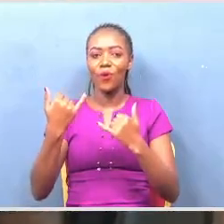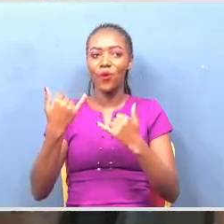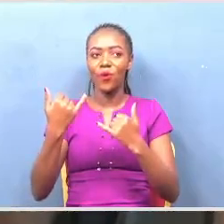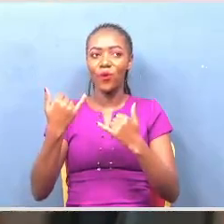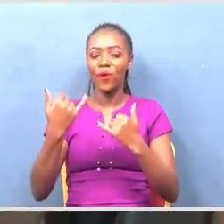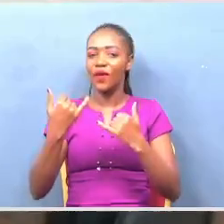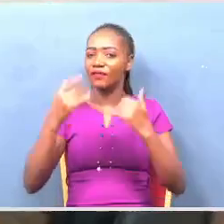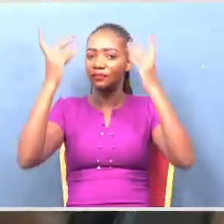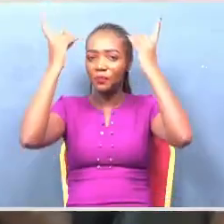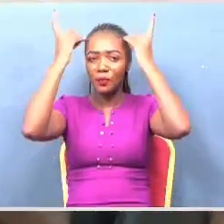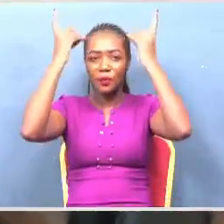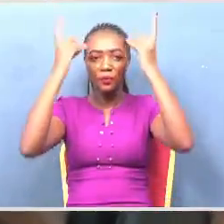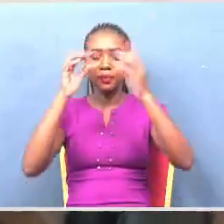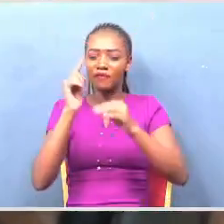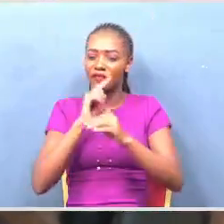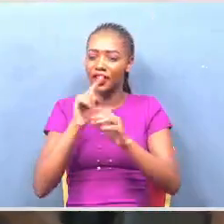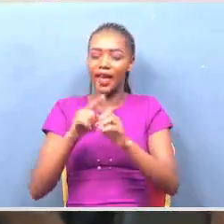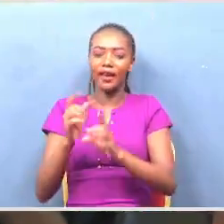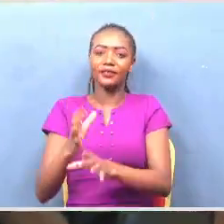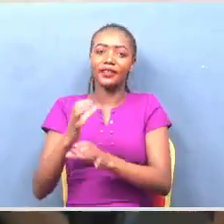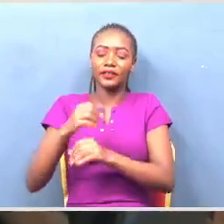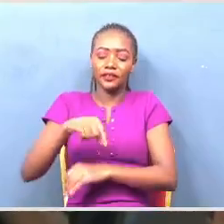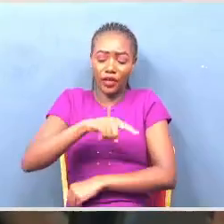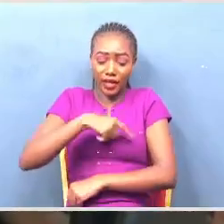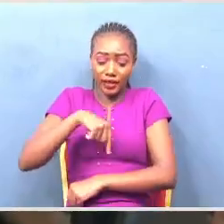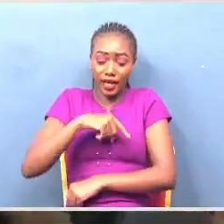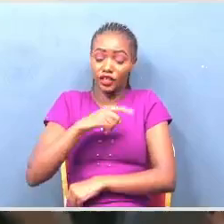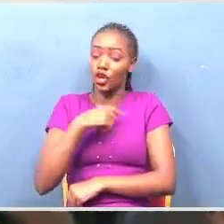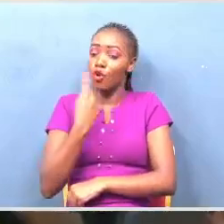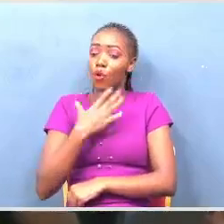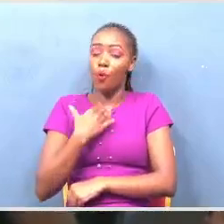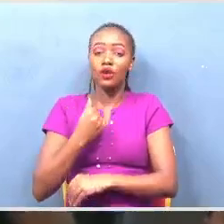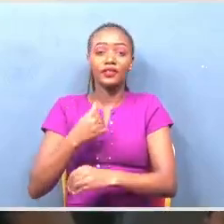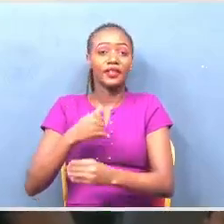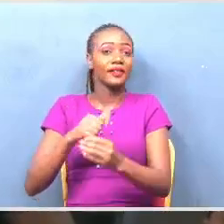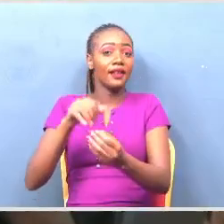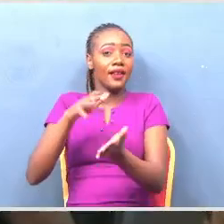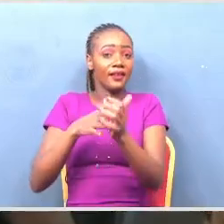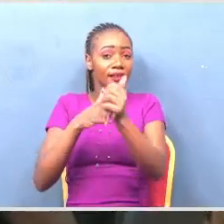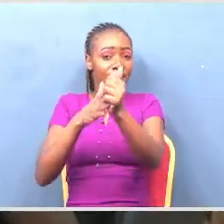the bar on us who are seeking leadership in our country.